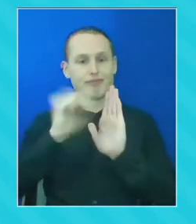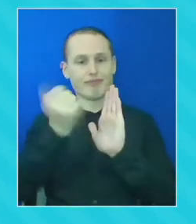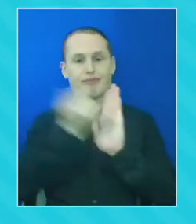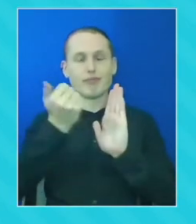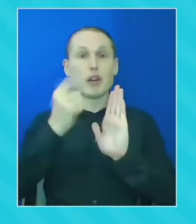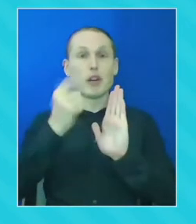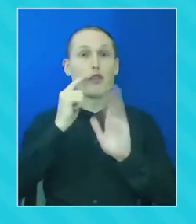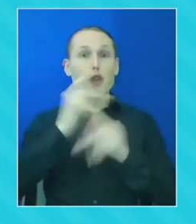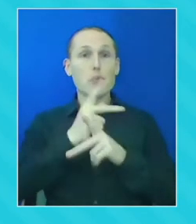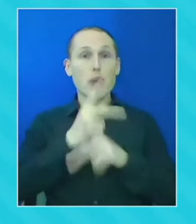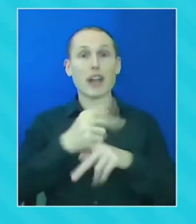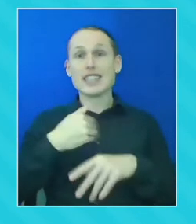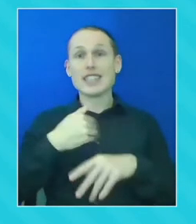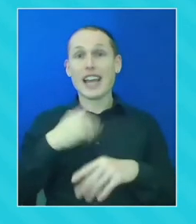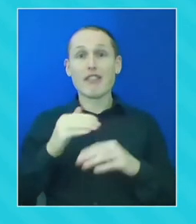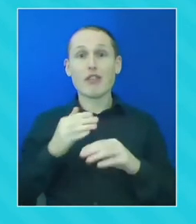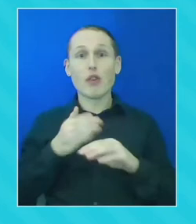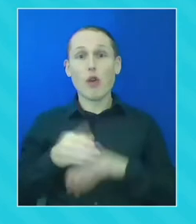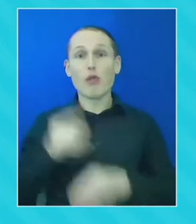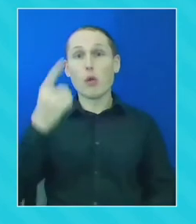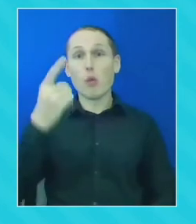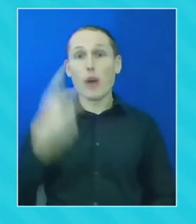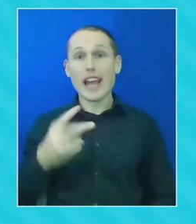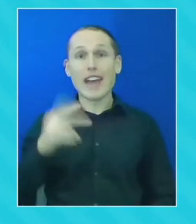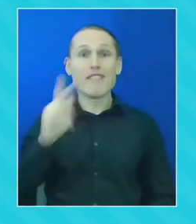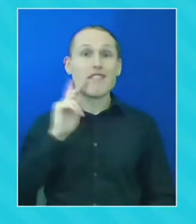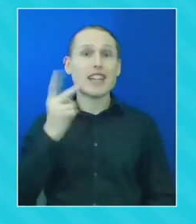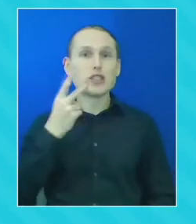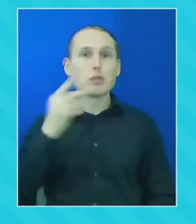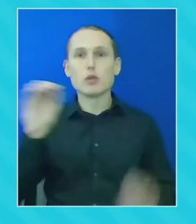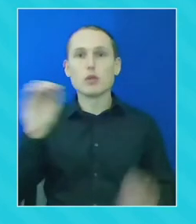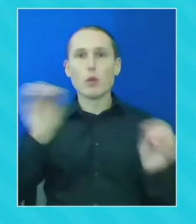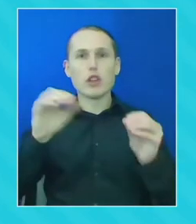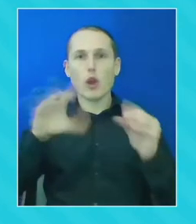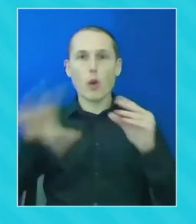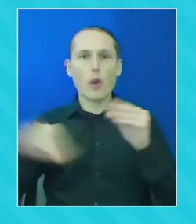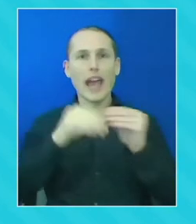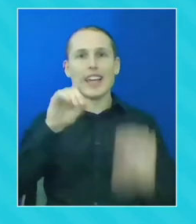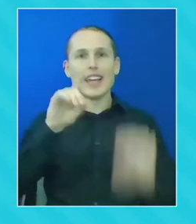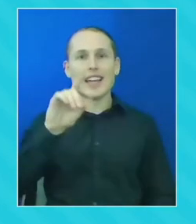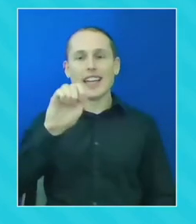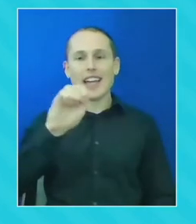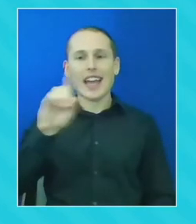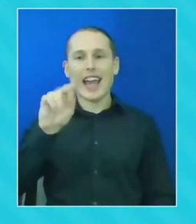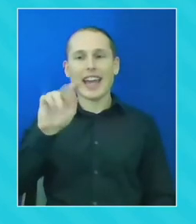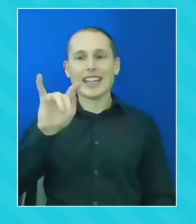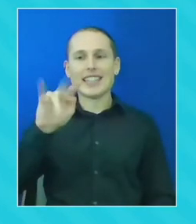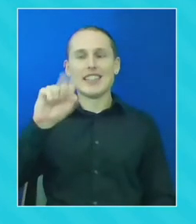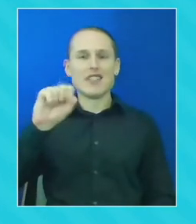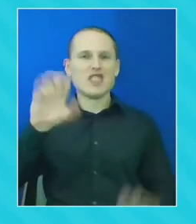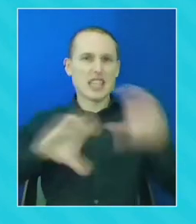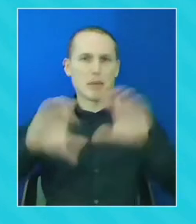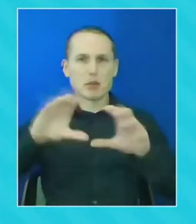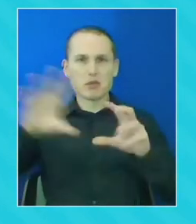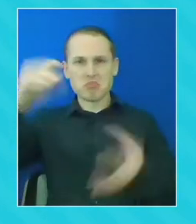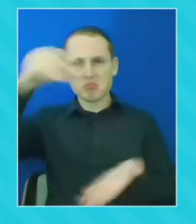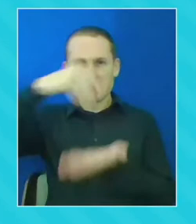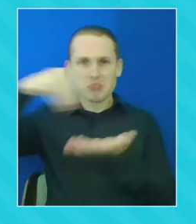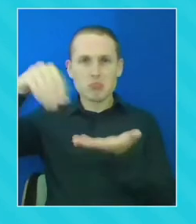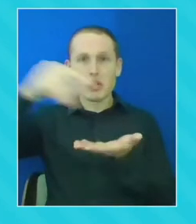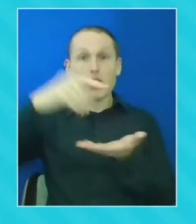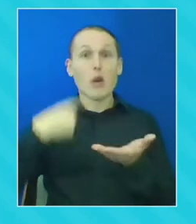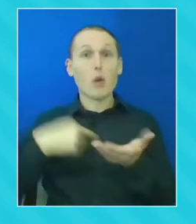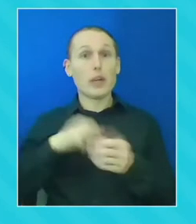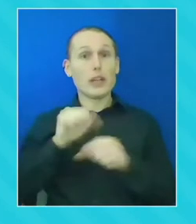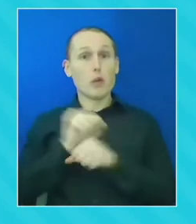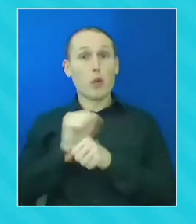than half vegetables and no additives. We are successfully working with 10 companies around the country that have adopted this icon,